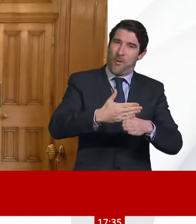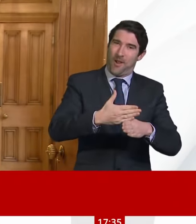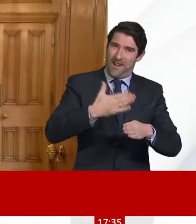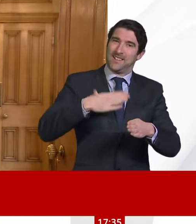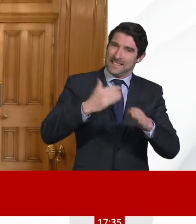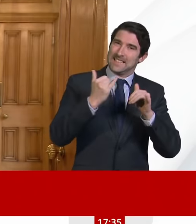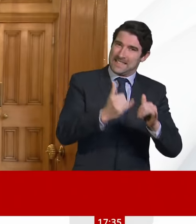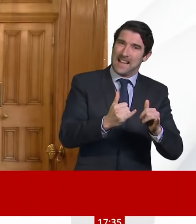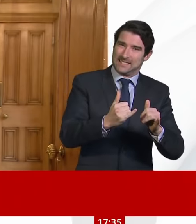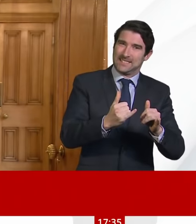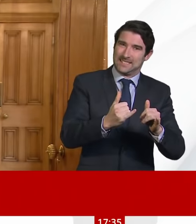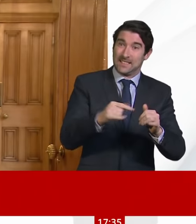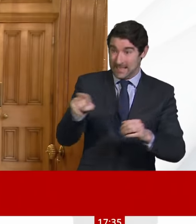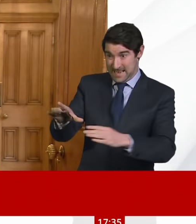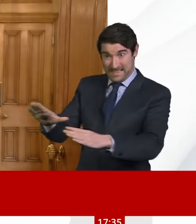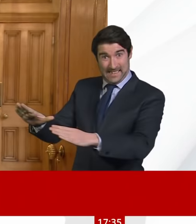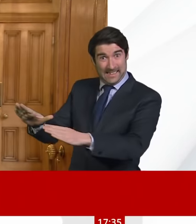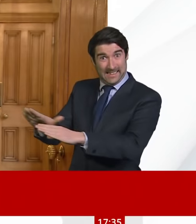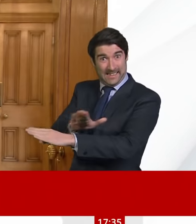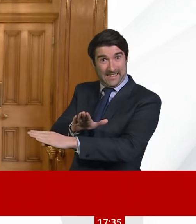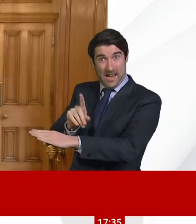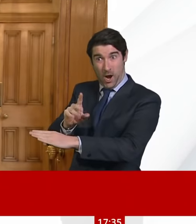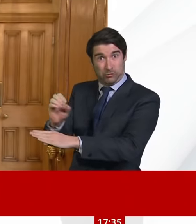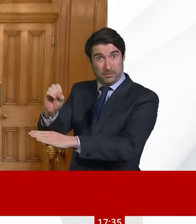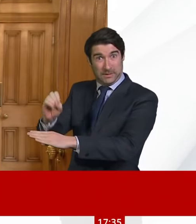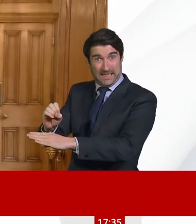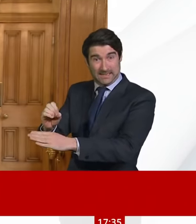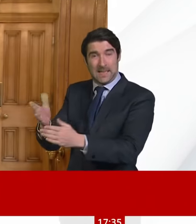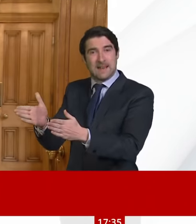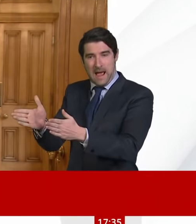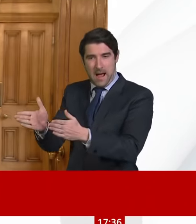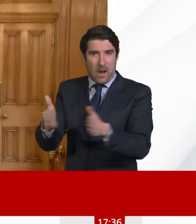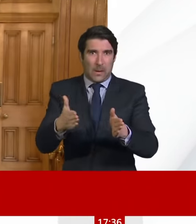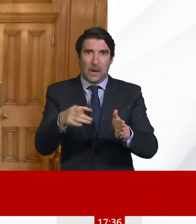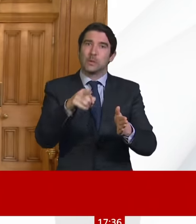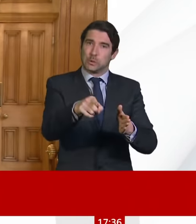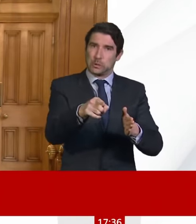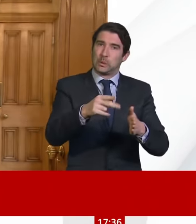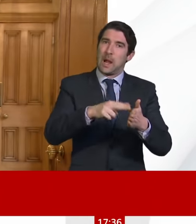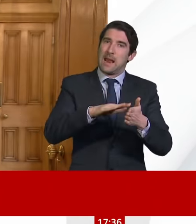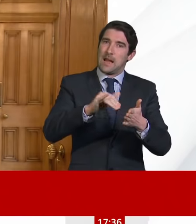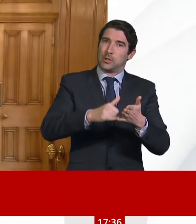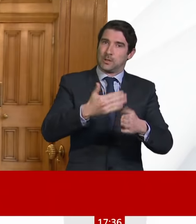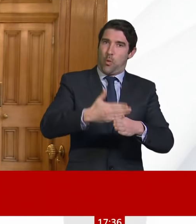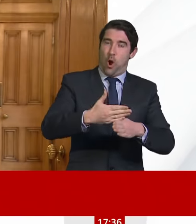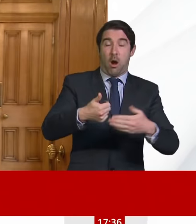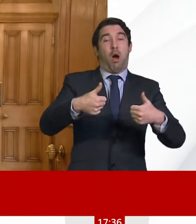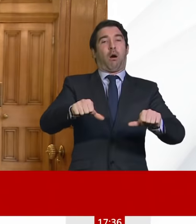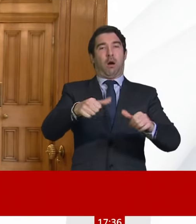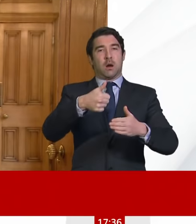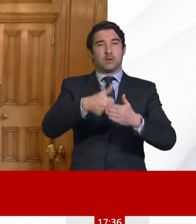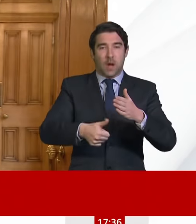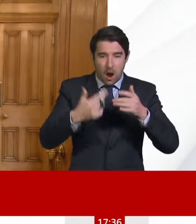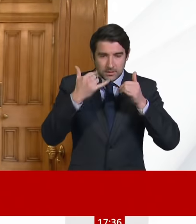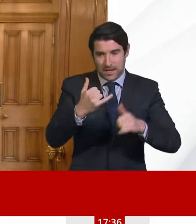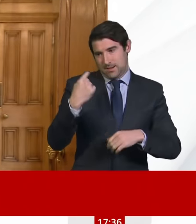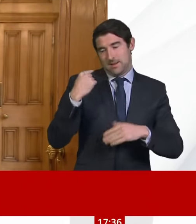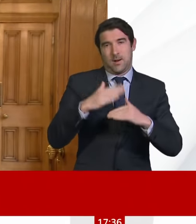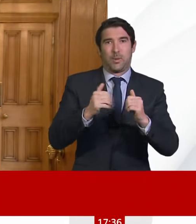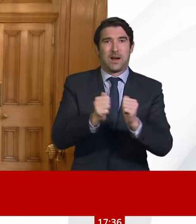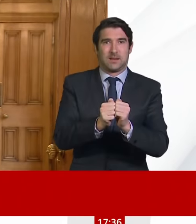And there's a challenge too of making sure that the public can have confidence in tests. Several of the tests that we're currently checking